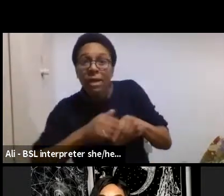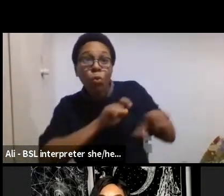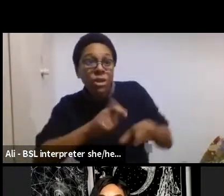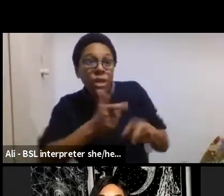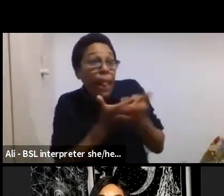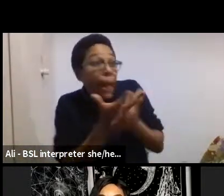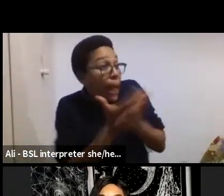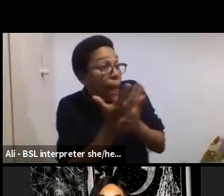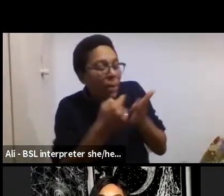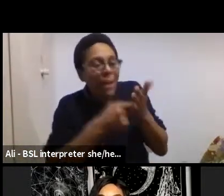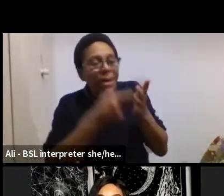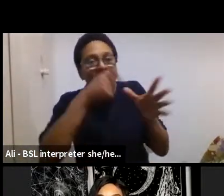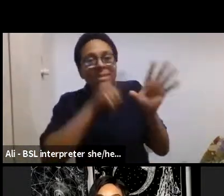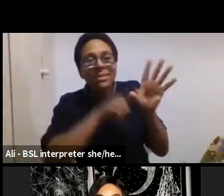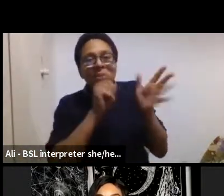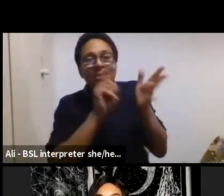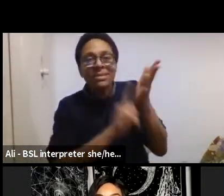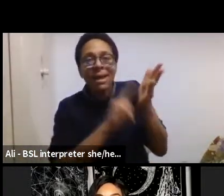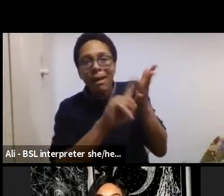time, so I made a good friend out of that.